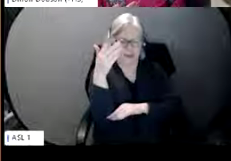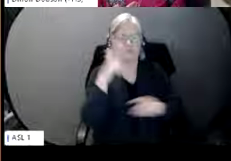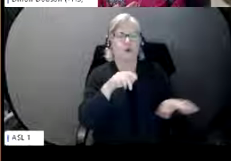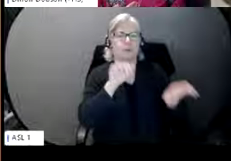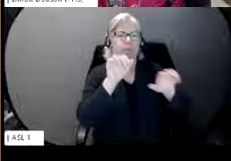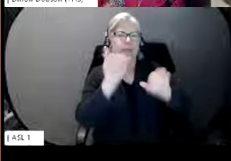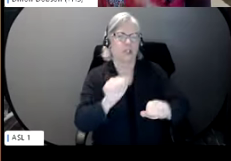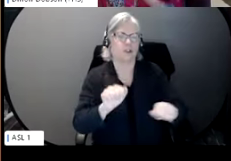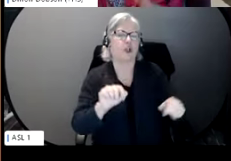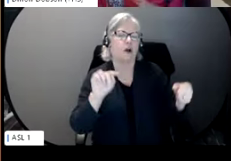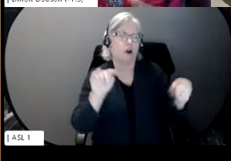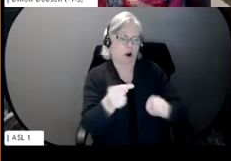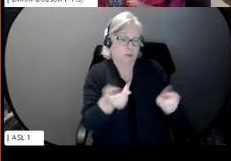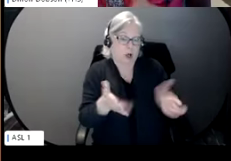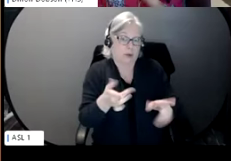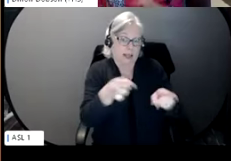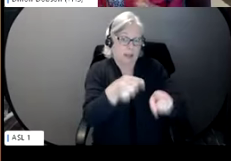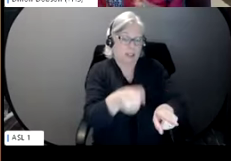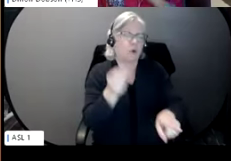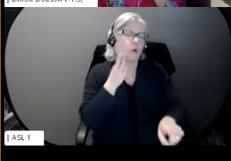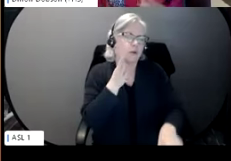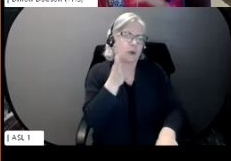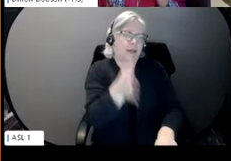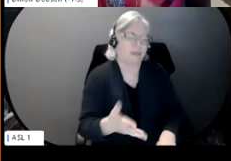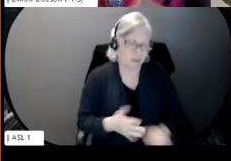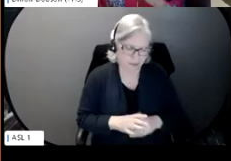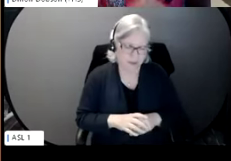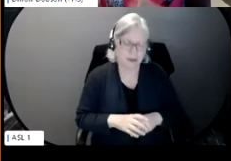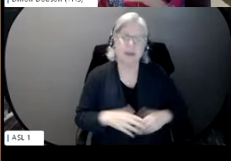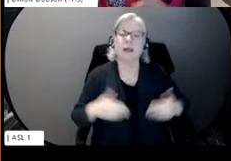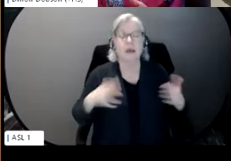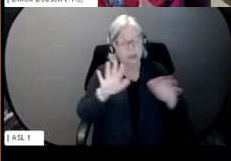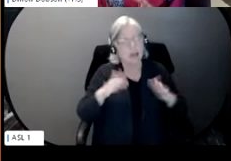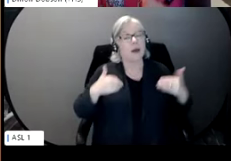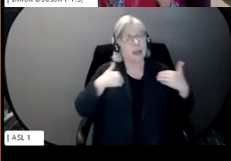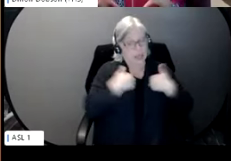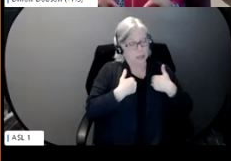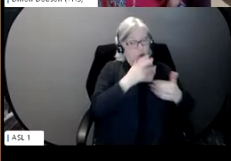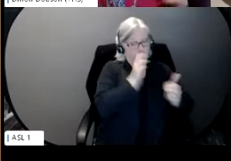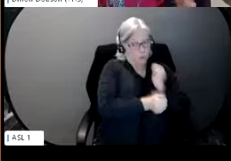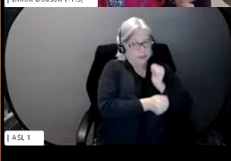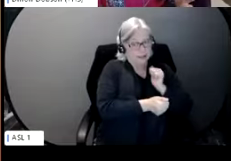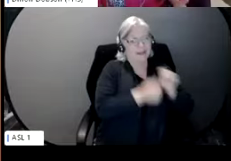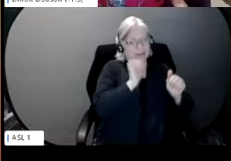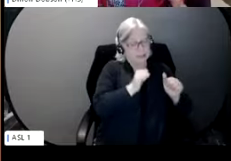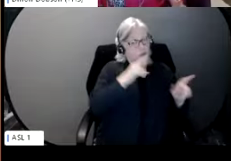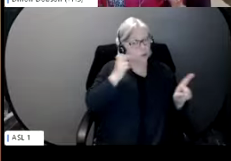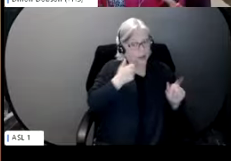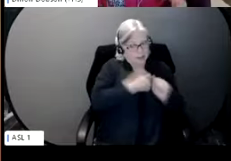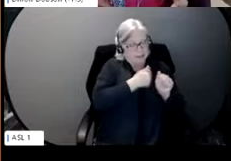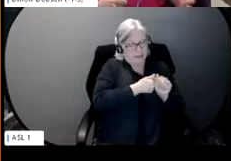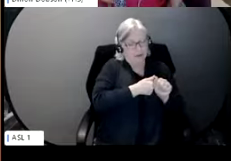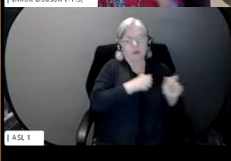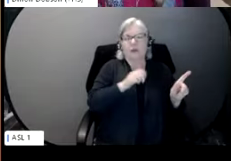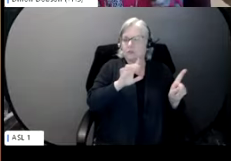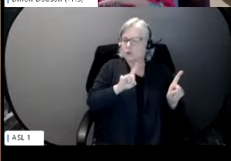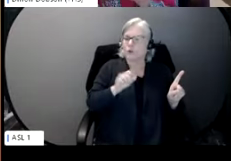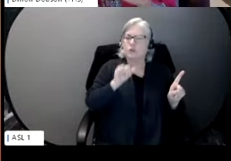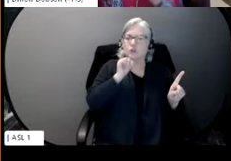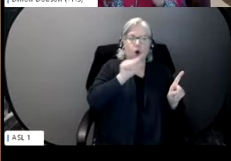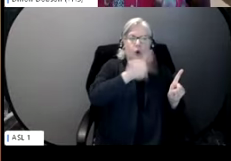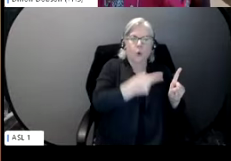to come. Now, that said, animal cruelty is a crime in and of itself. So we don't want to just think about animal violence as a flag